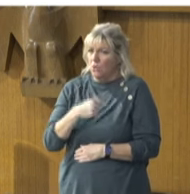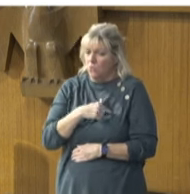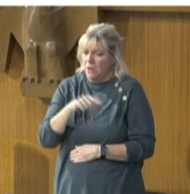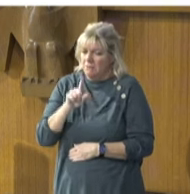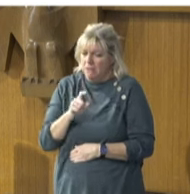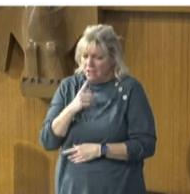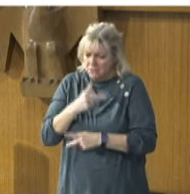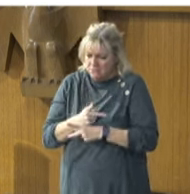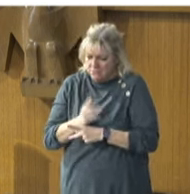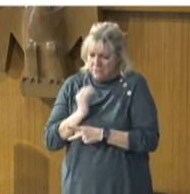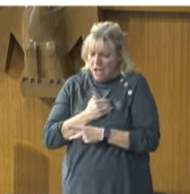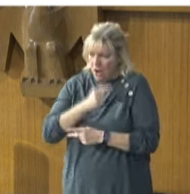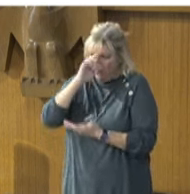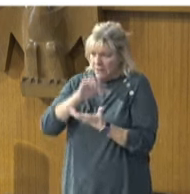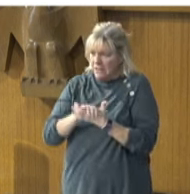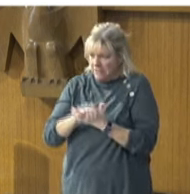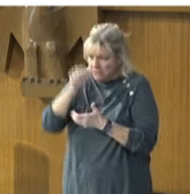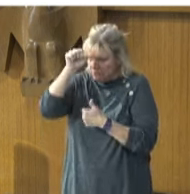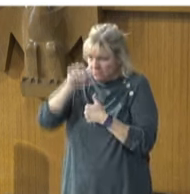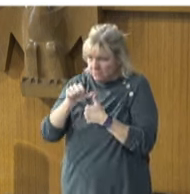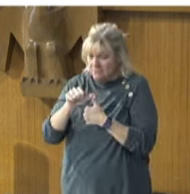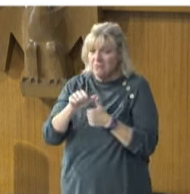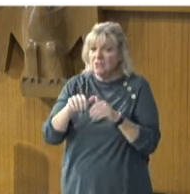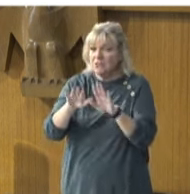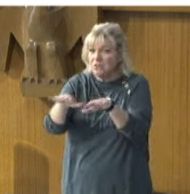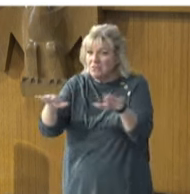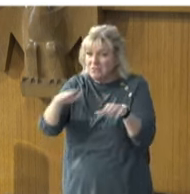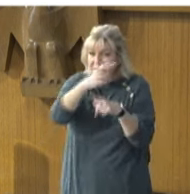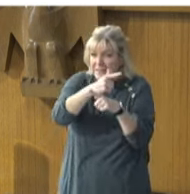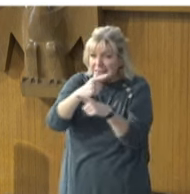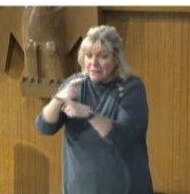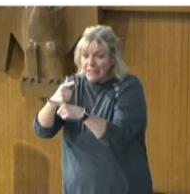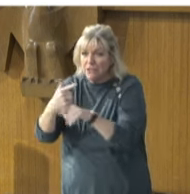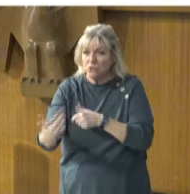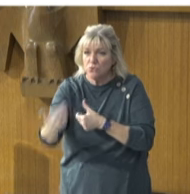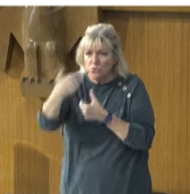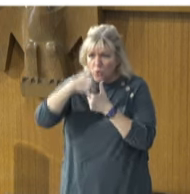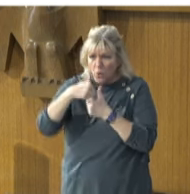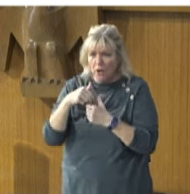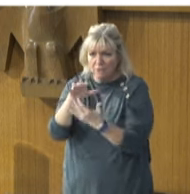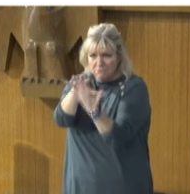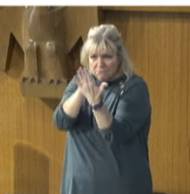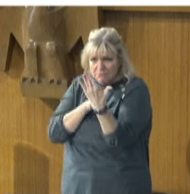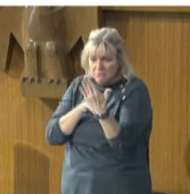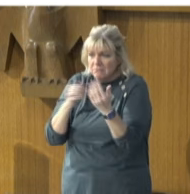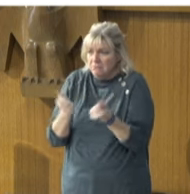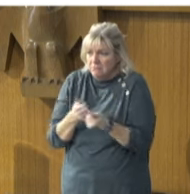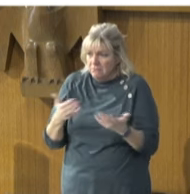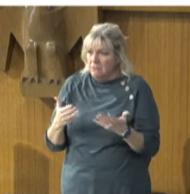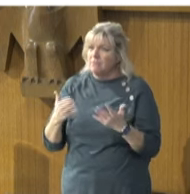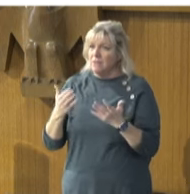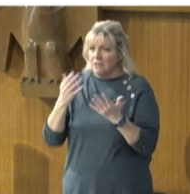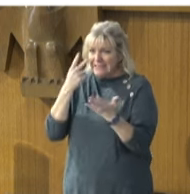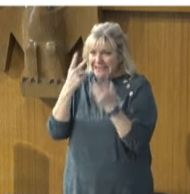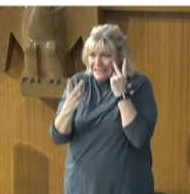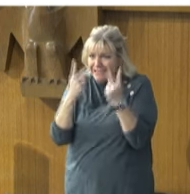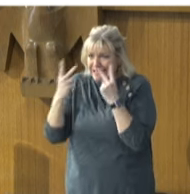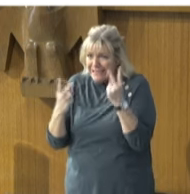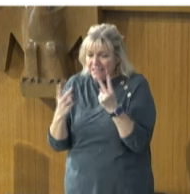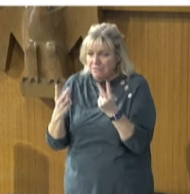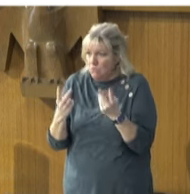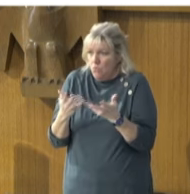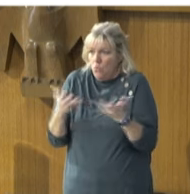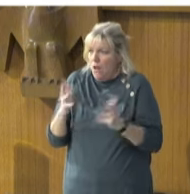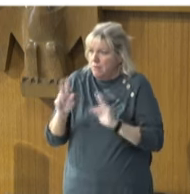have attained. Siblings, join in imitating me and observe those who live according to the example you